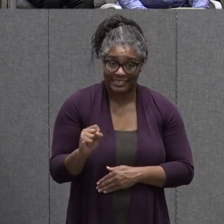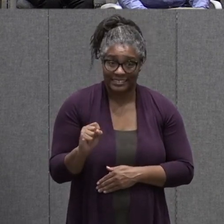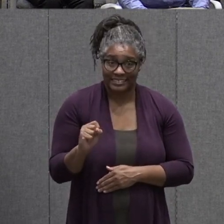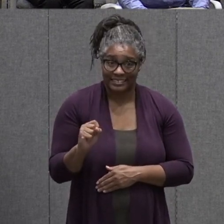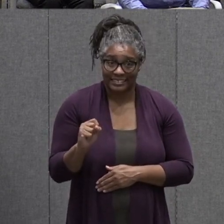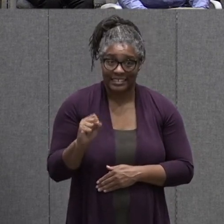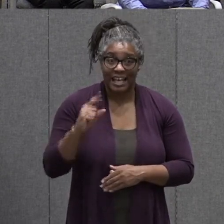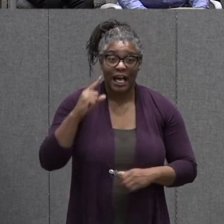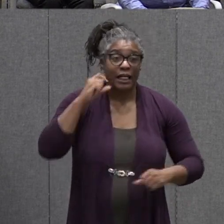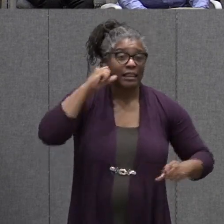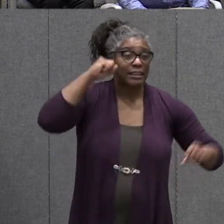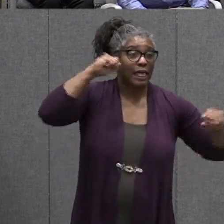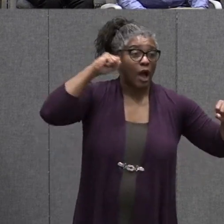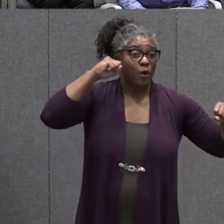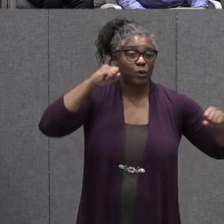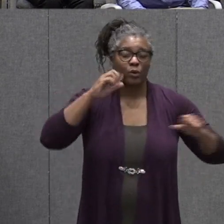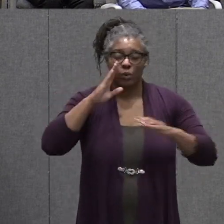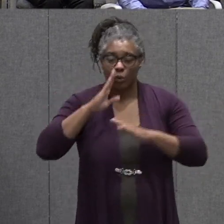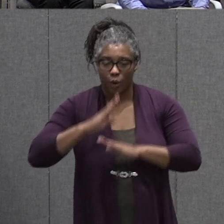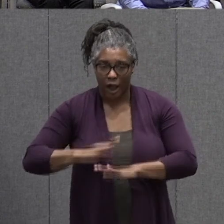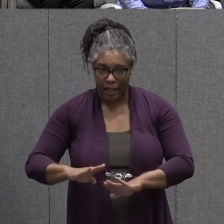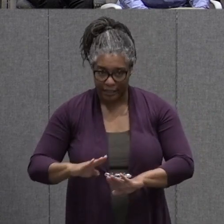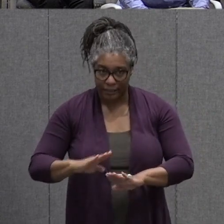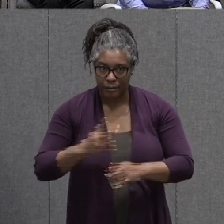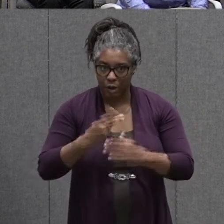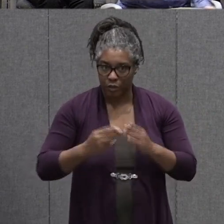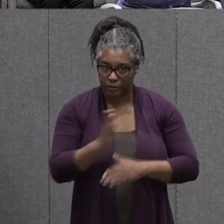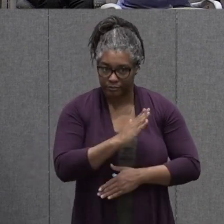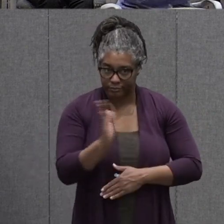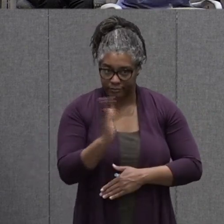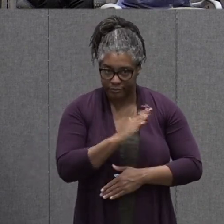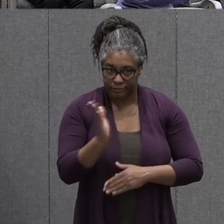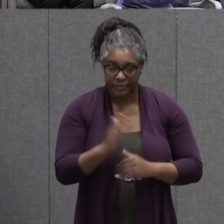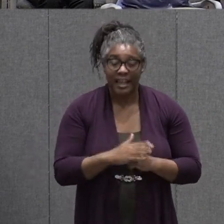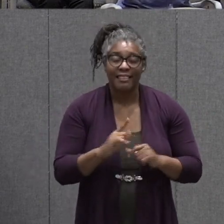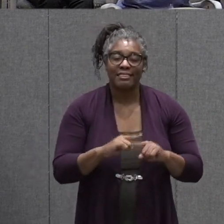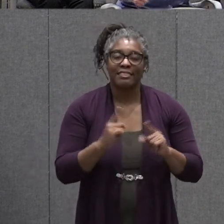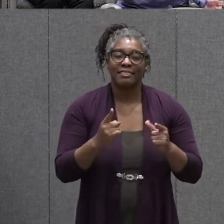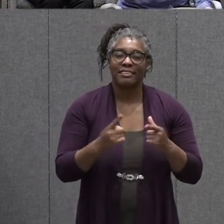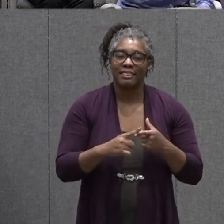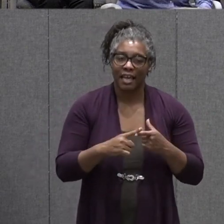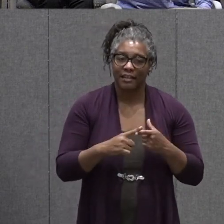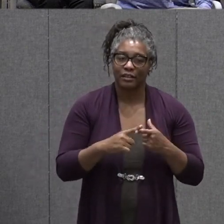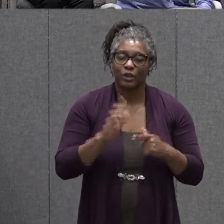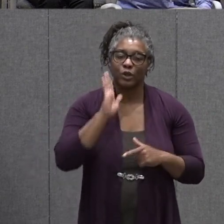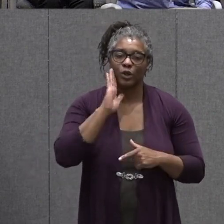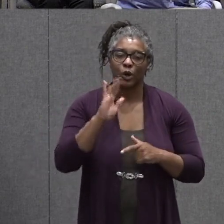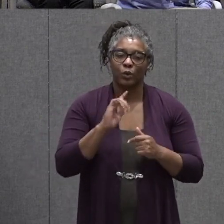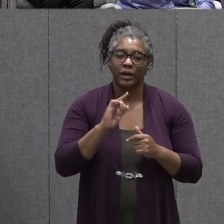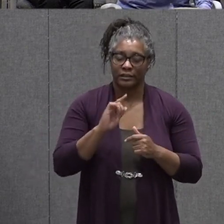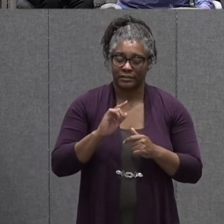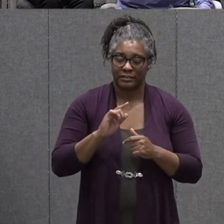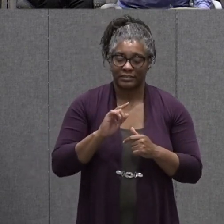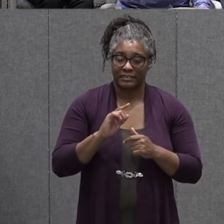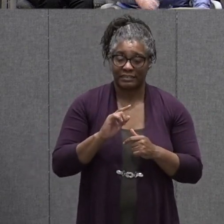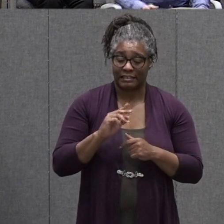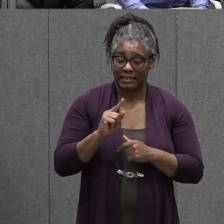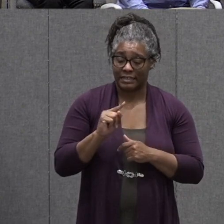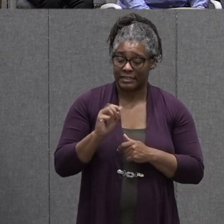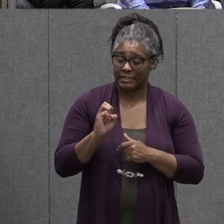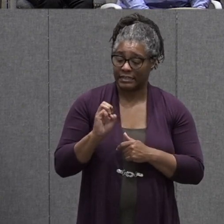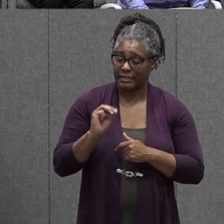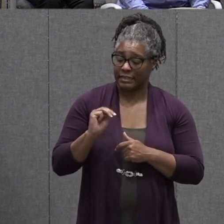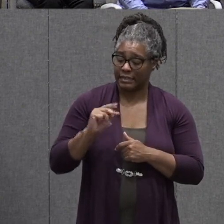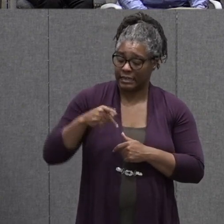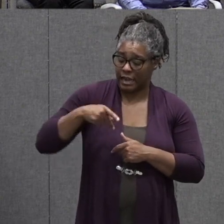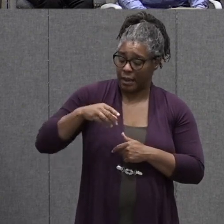the tempo and make that tempo go faster and slower. So that drum is going to be leading us in some awesome